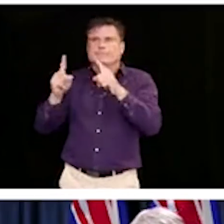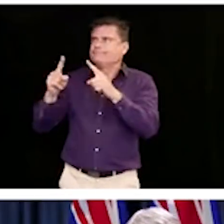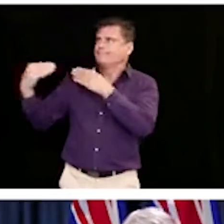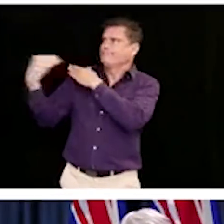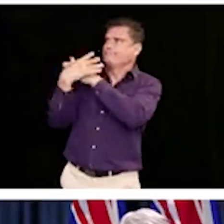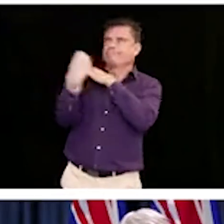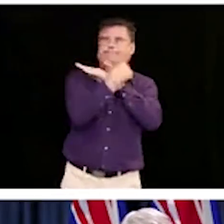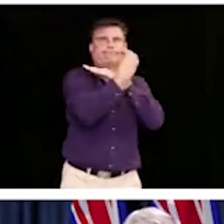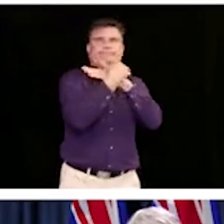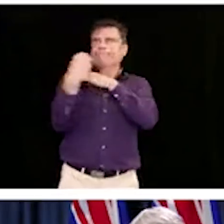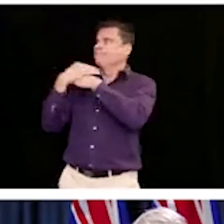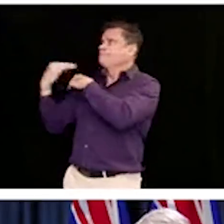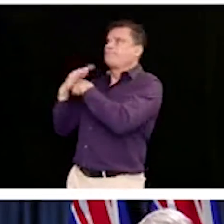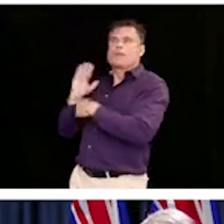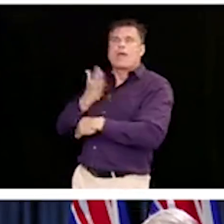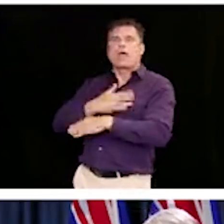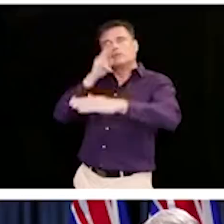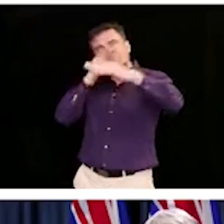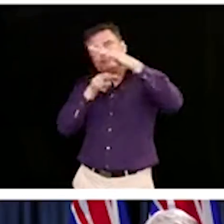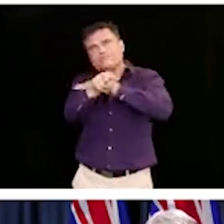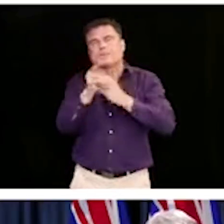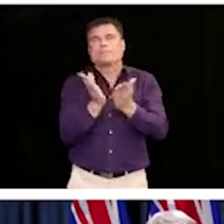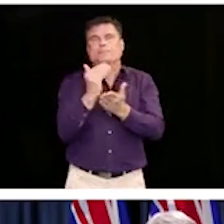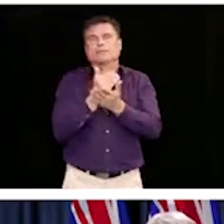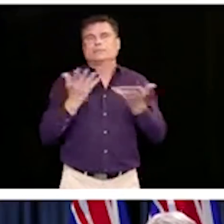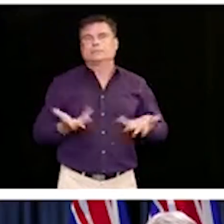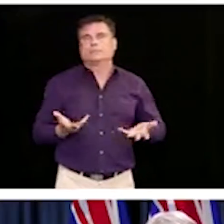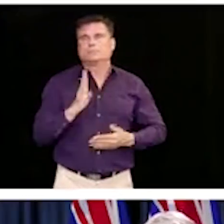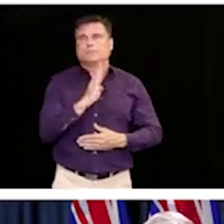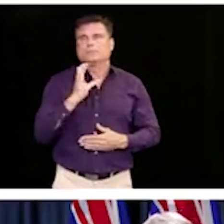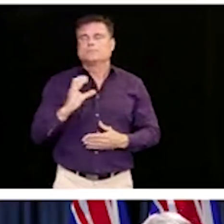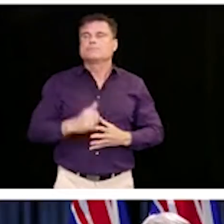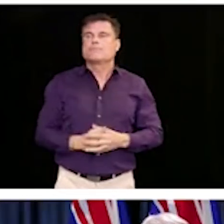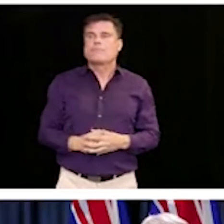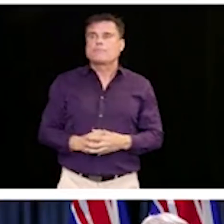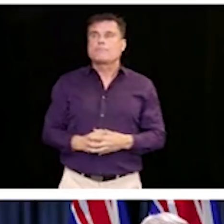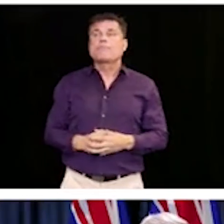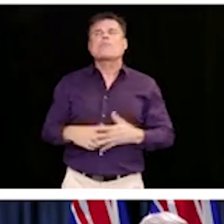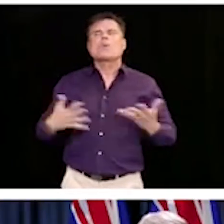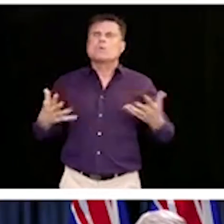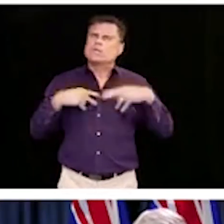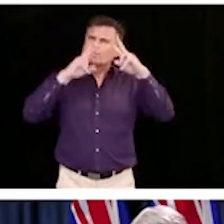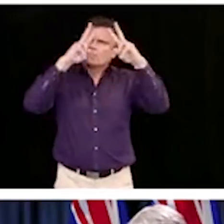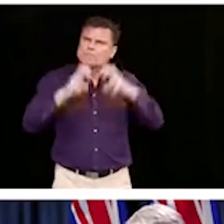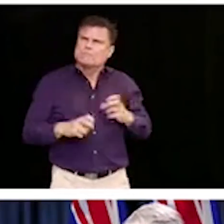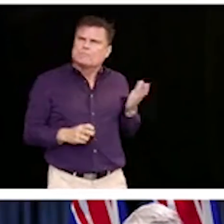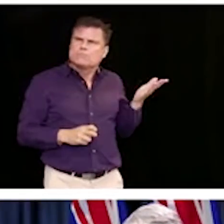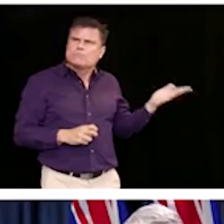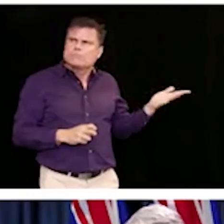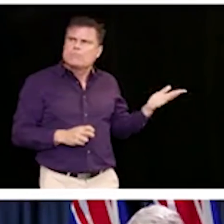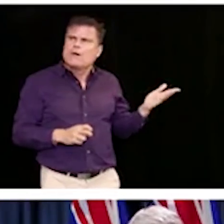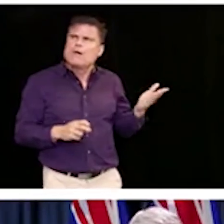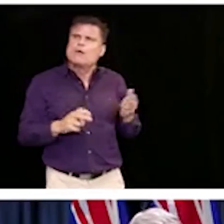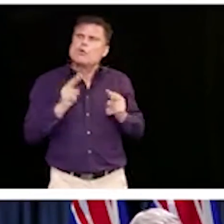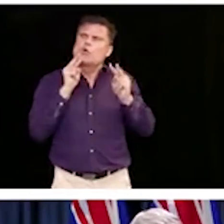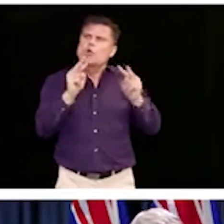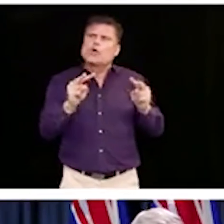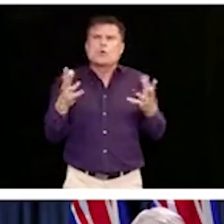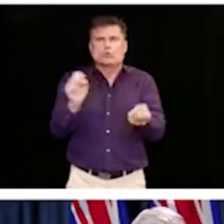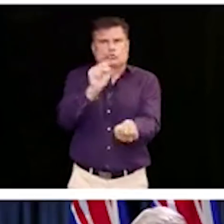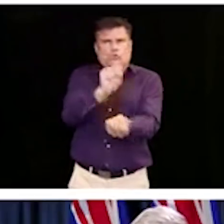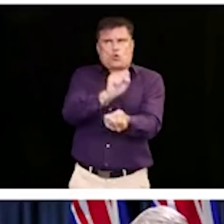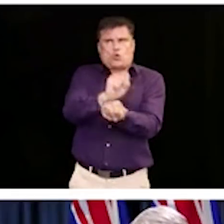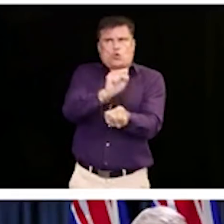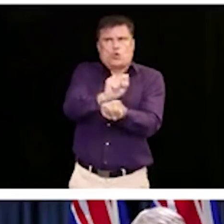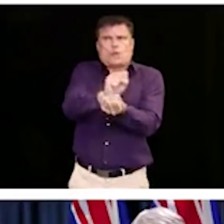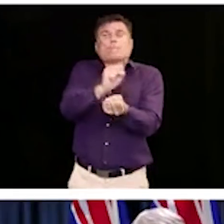So the economic scenario was developed by analyzing employment by industry data and developing assumptions around the timing